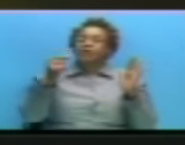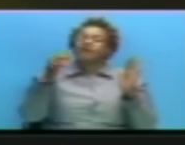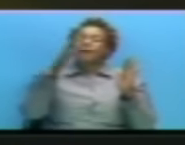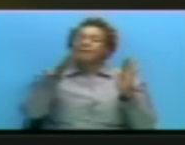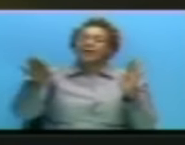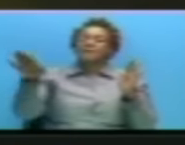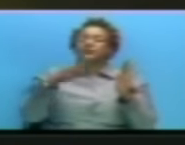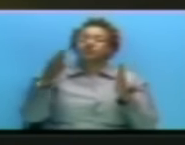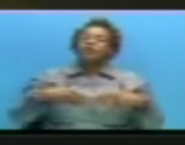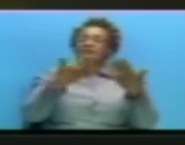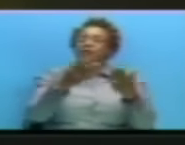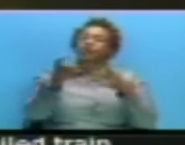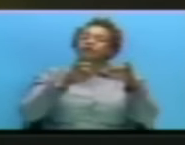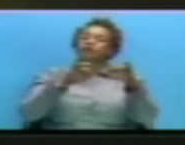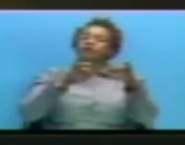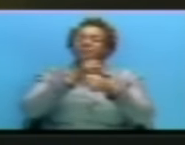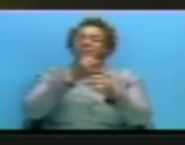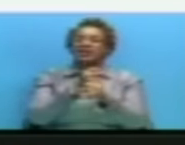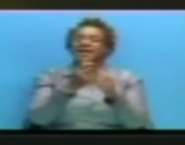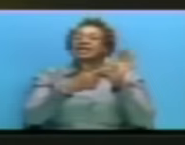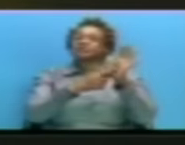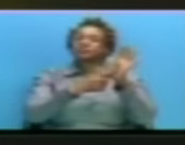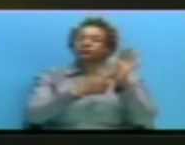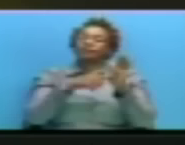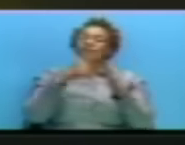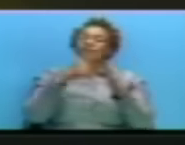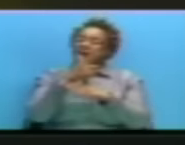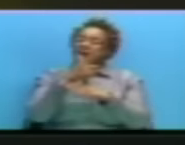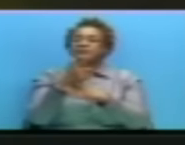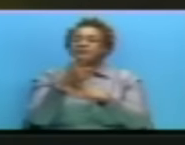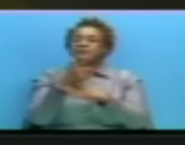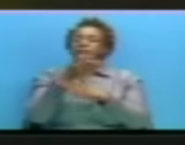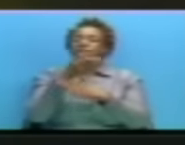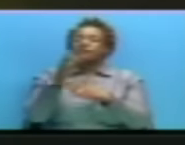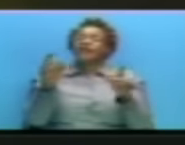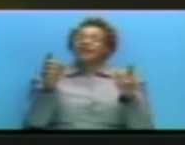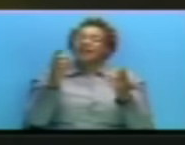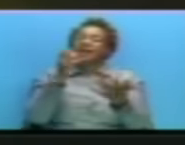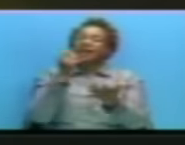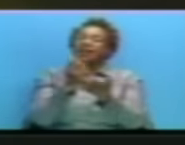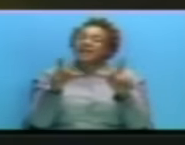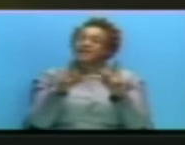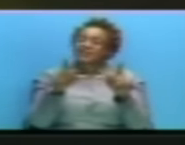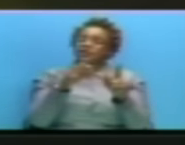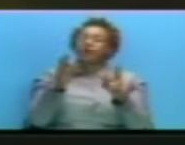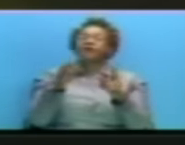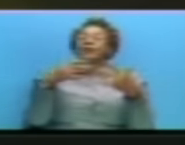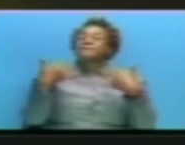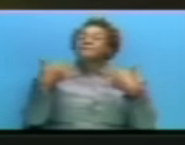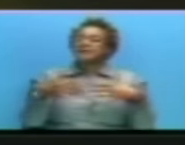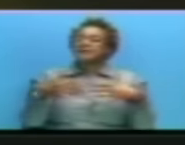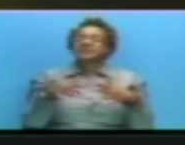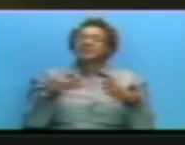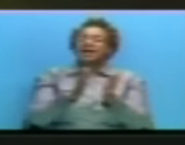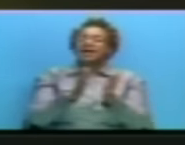the making and exhibition of cinematographic films for the licensing of stage plays, theaters,